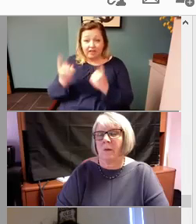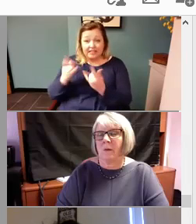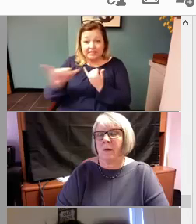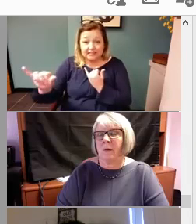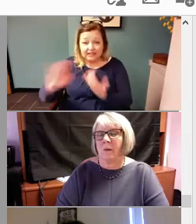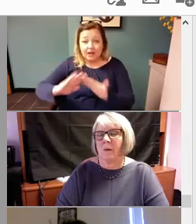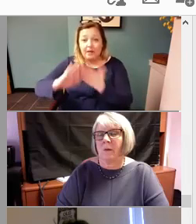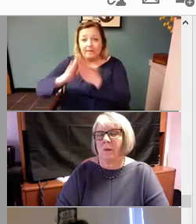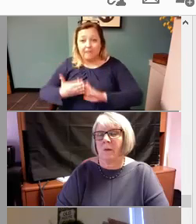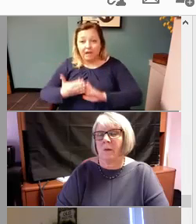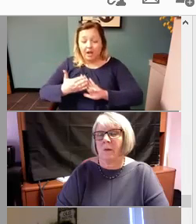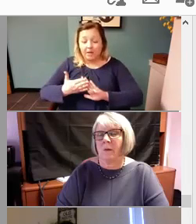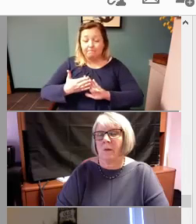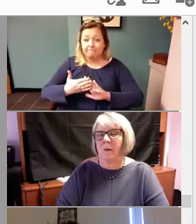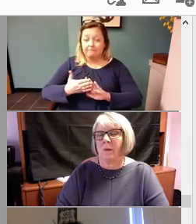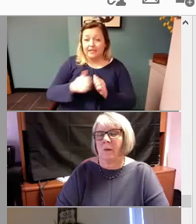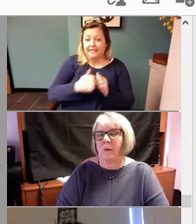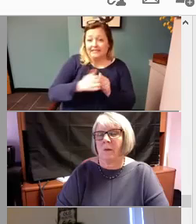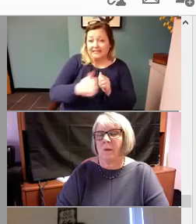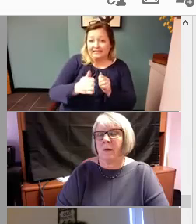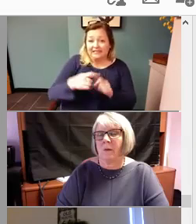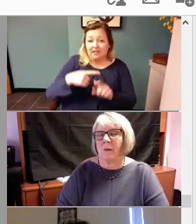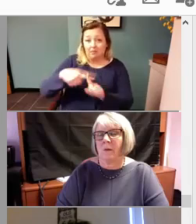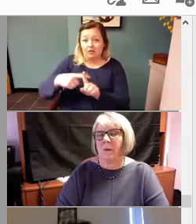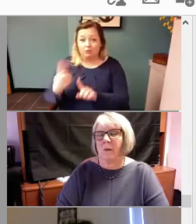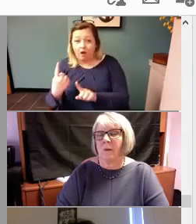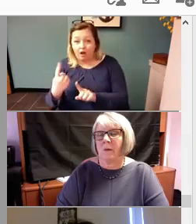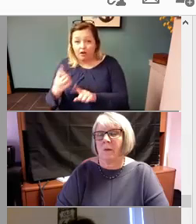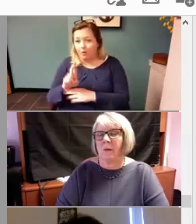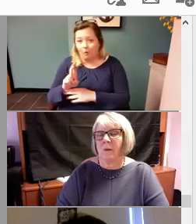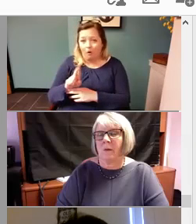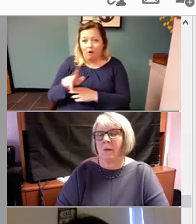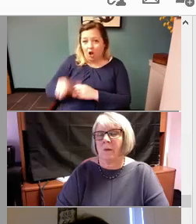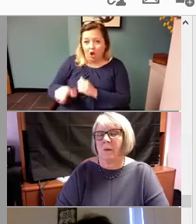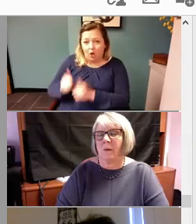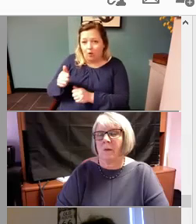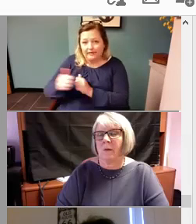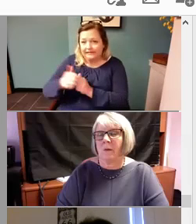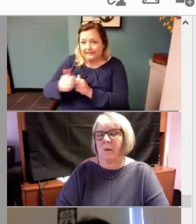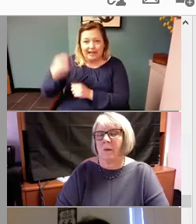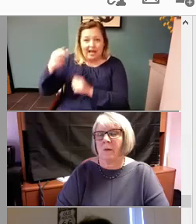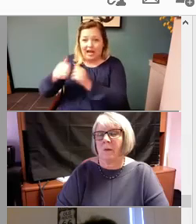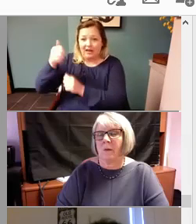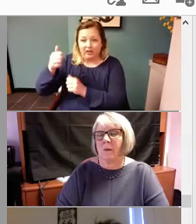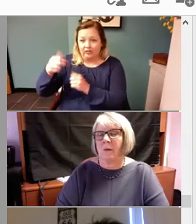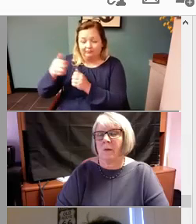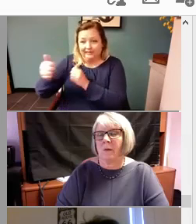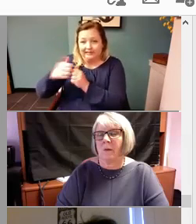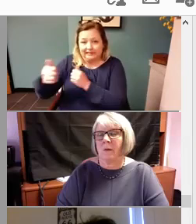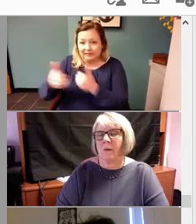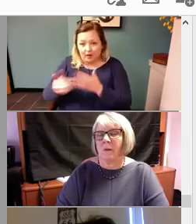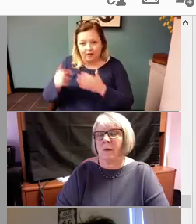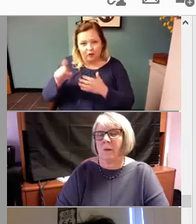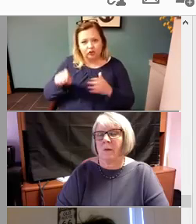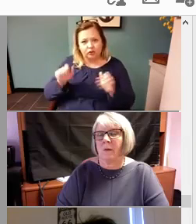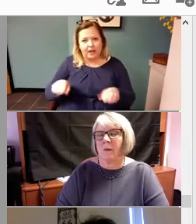we were updating it to a lower distance or a higher distance. We should be able to do that in our priority queue as well. Thirdly, we should be able